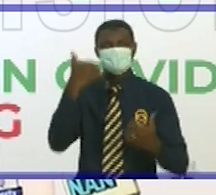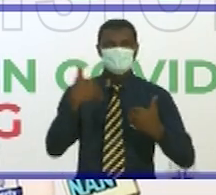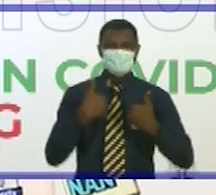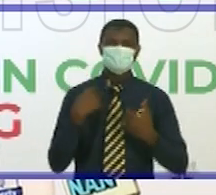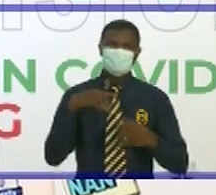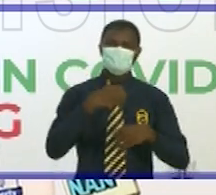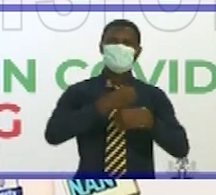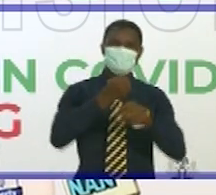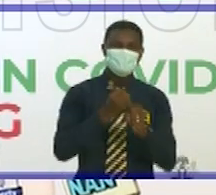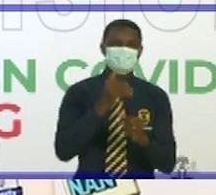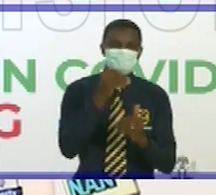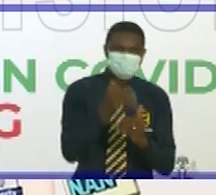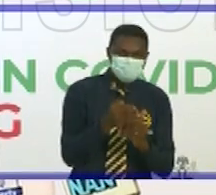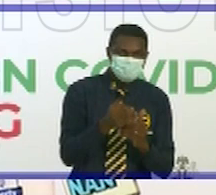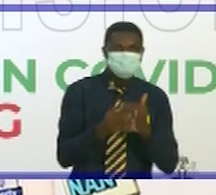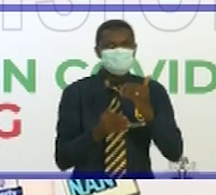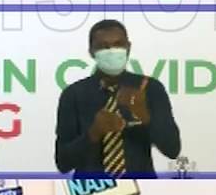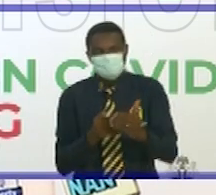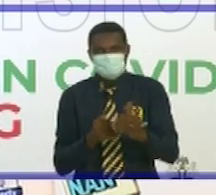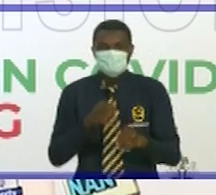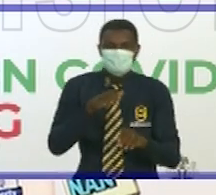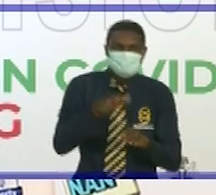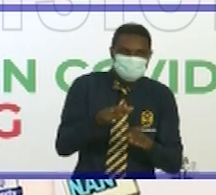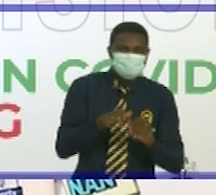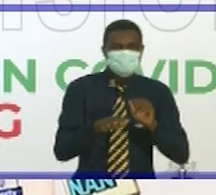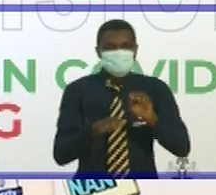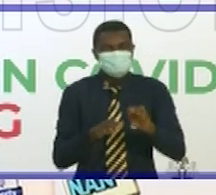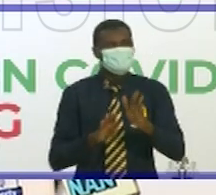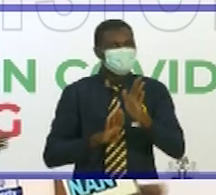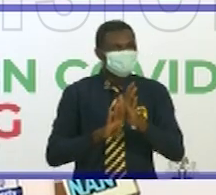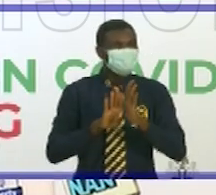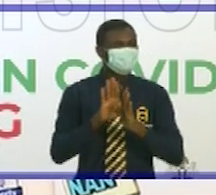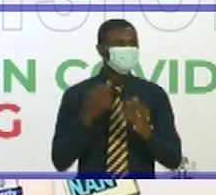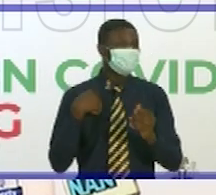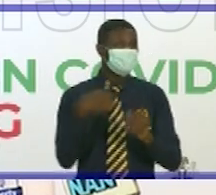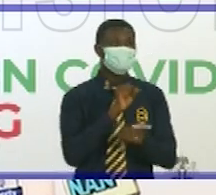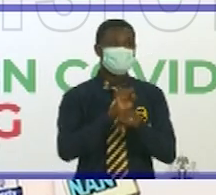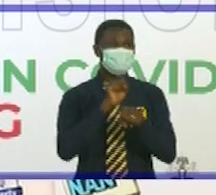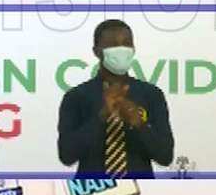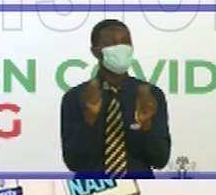we are making steady progress, and we are also cooperating with the